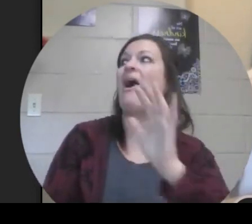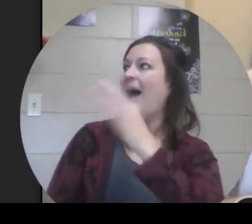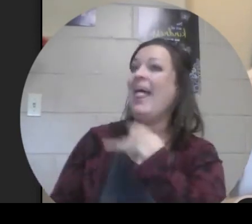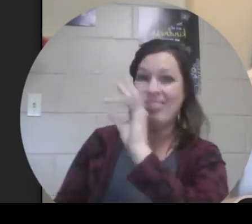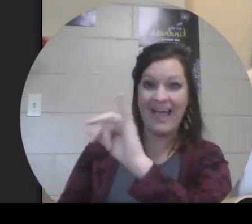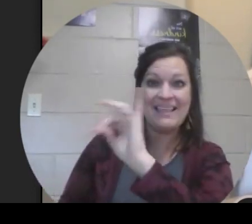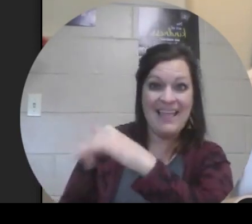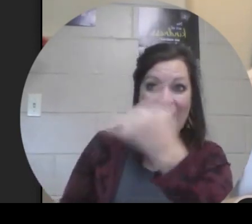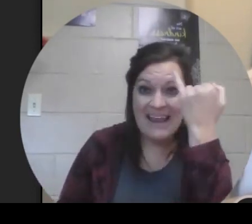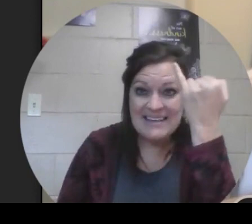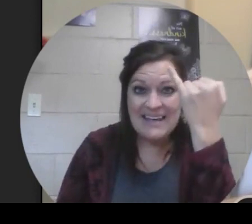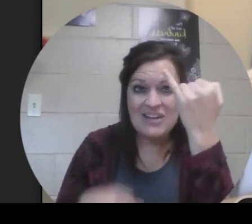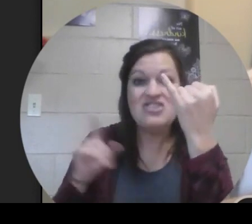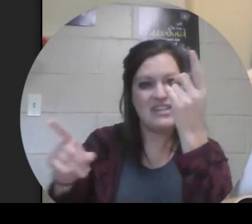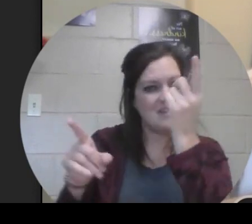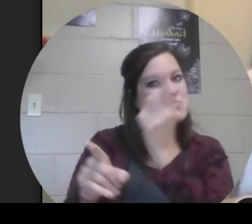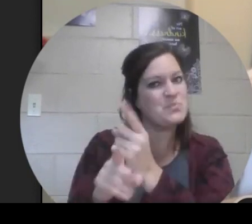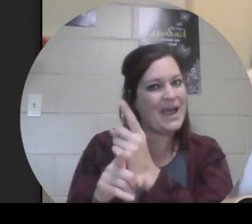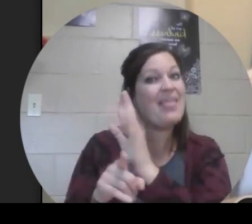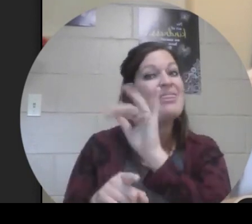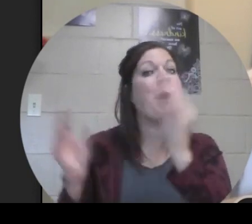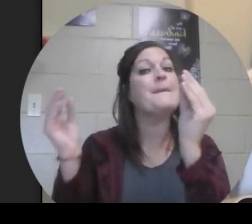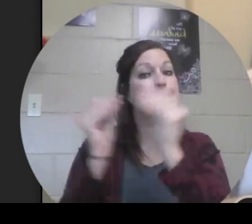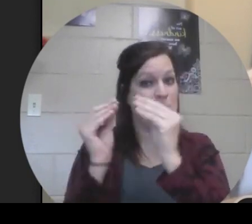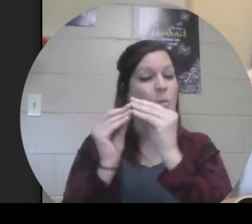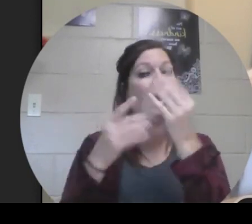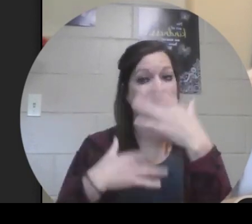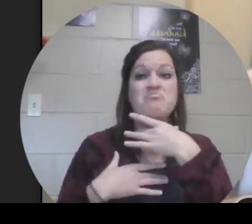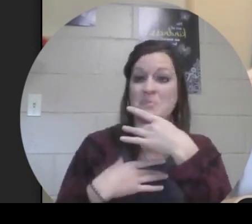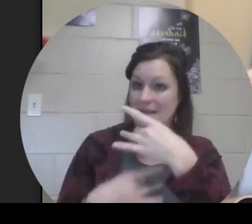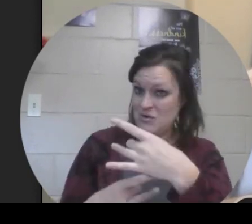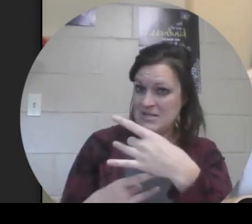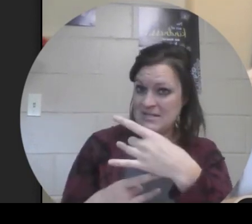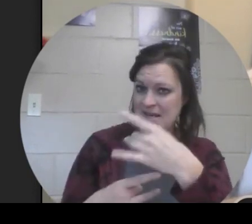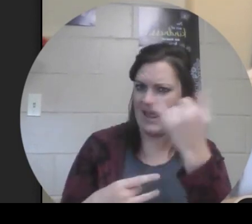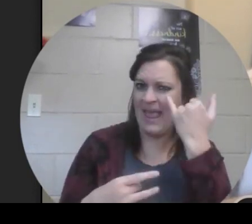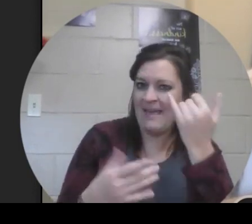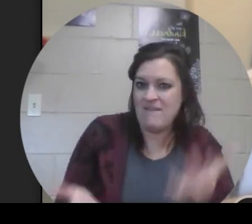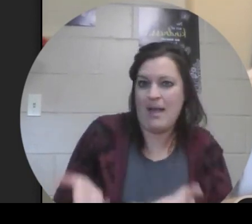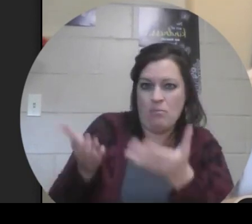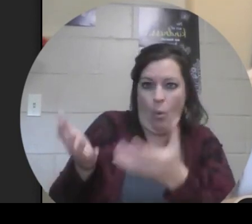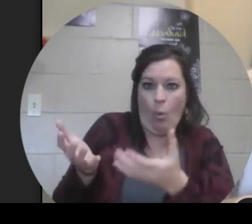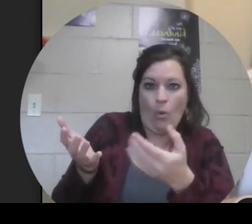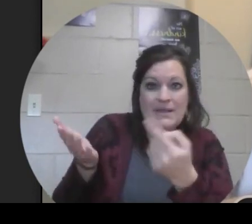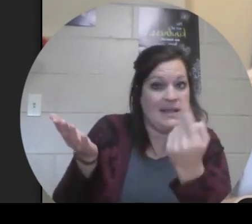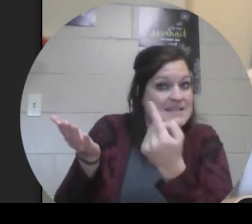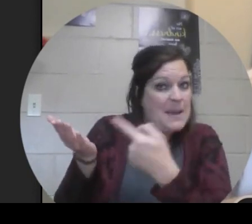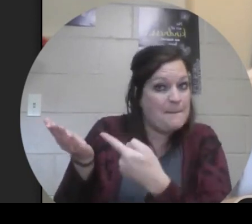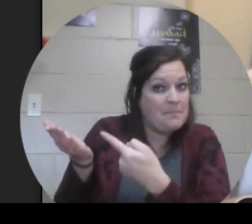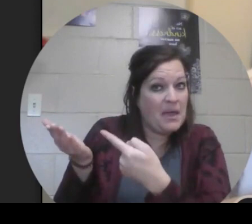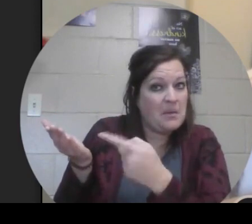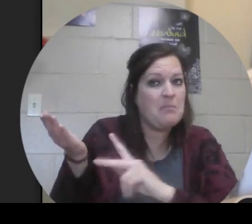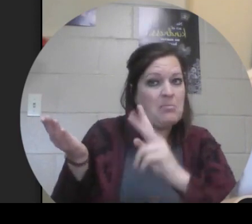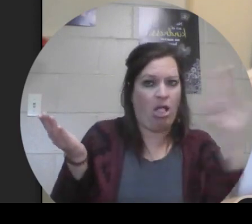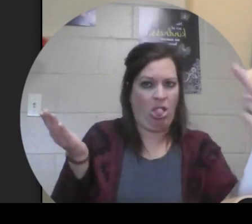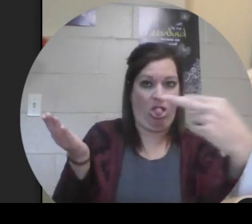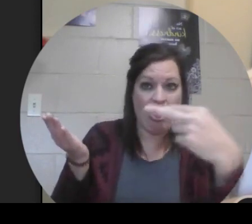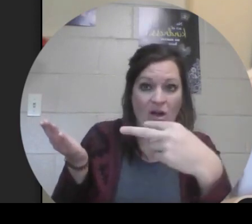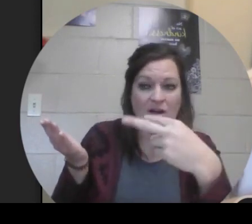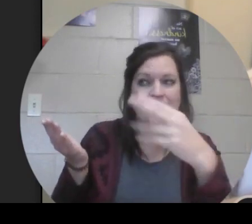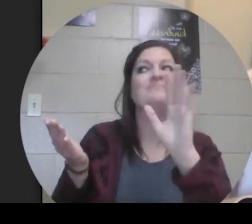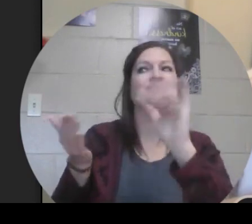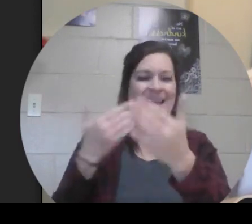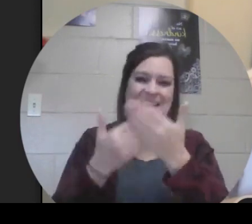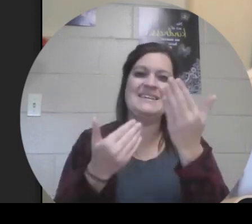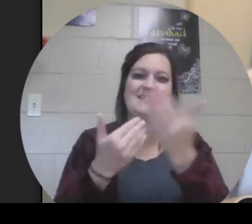She's right. That'll be more interesting. And if we're holding something for the reveals, it's not as hard as just standing